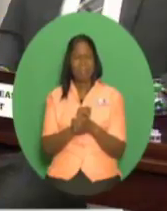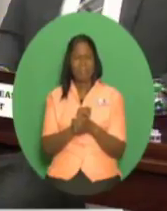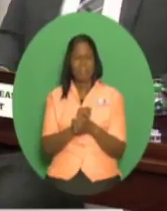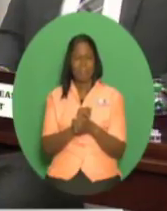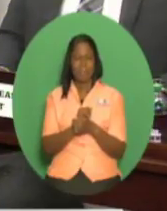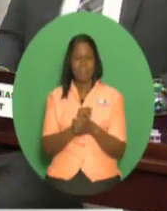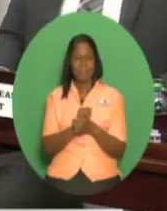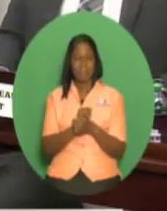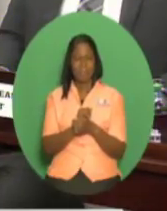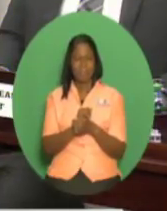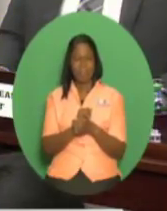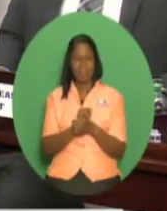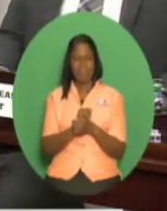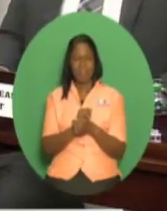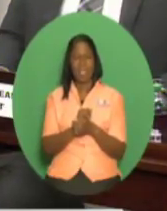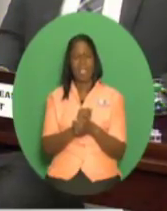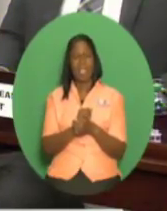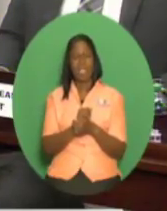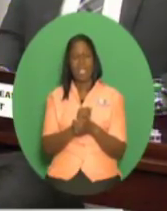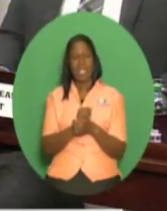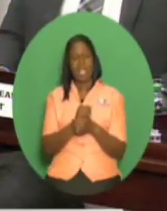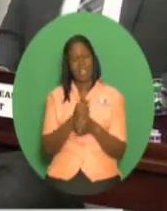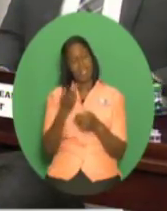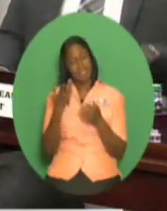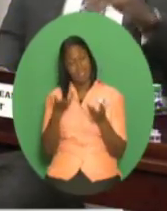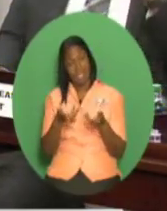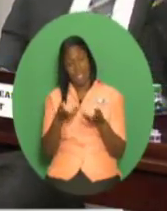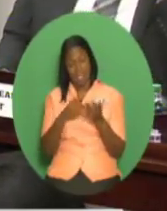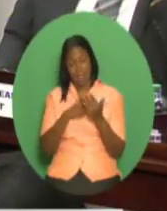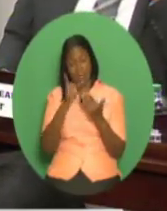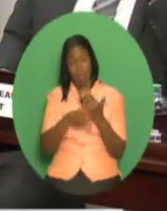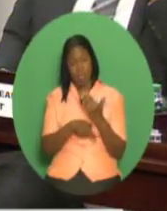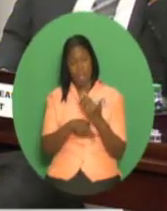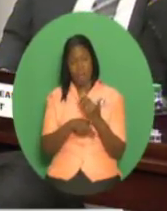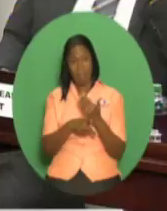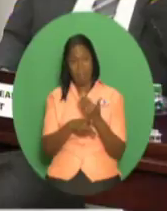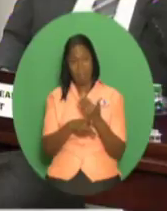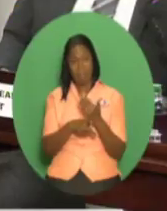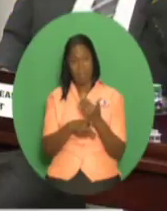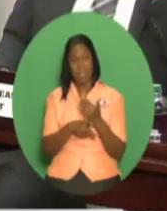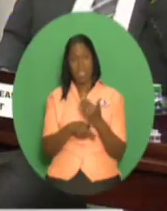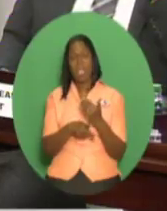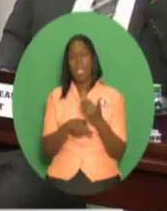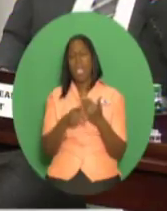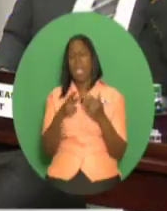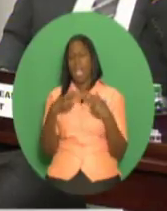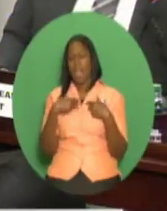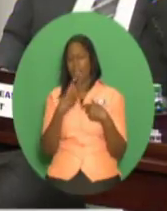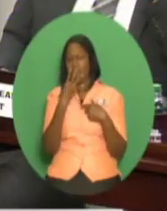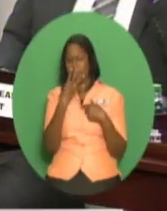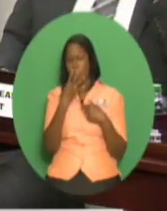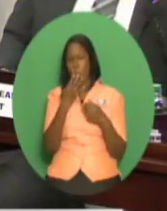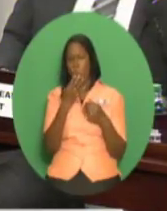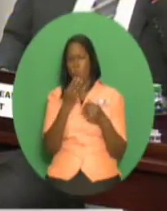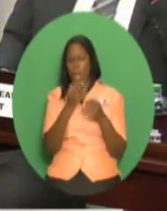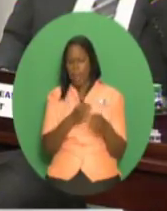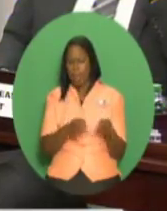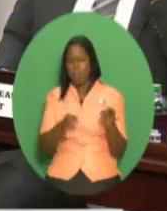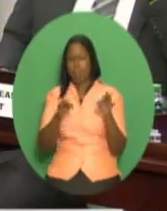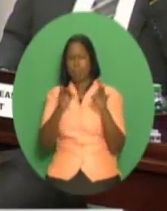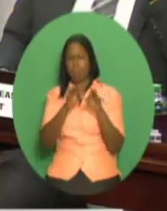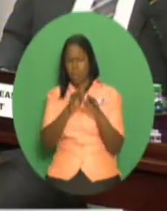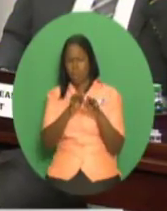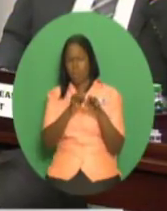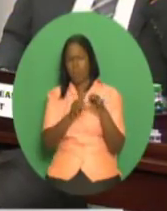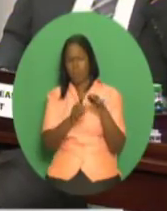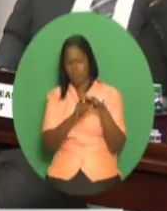And this program has been based on 4 important planks. First of